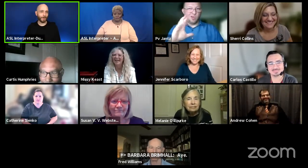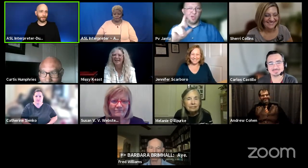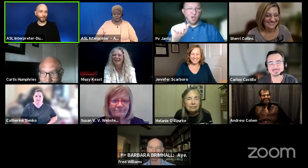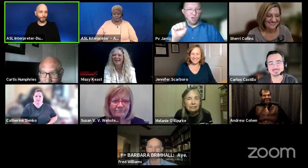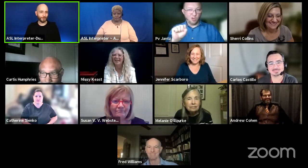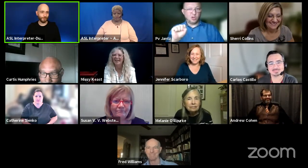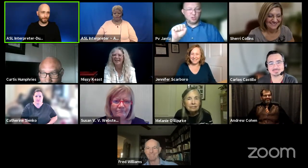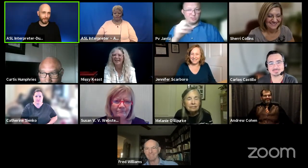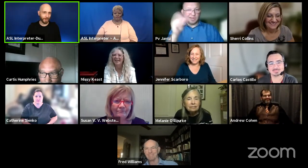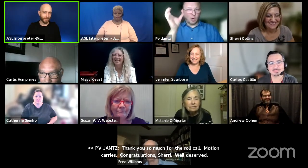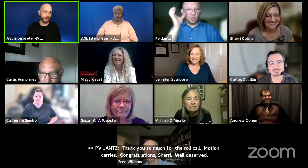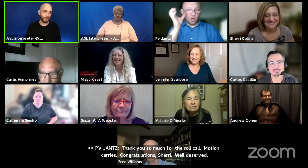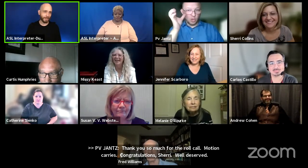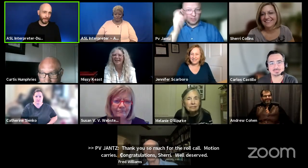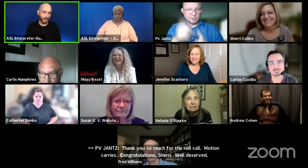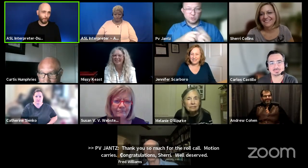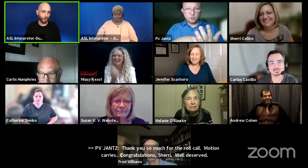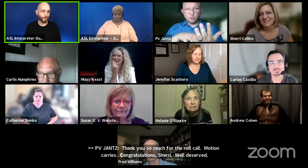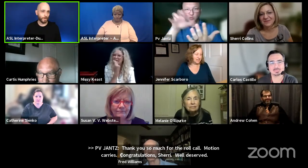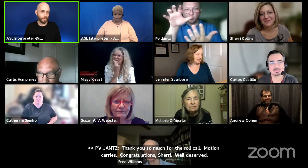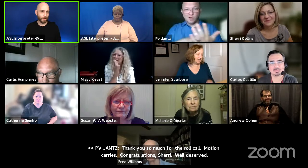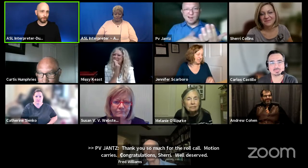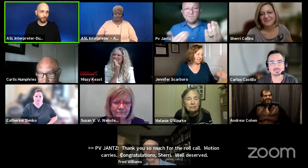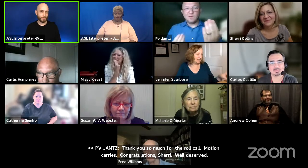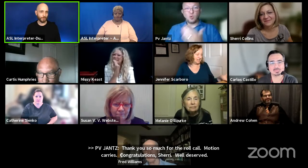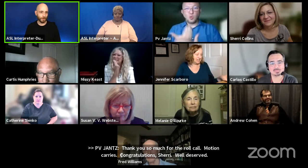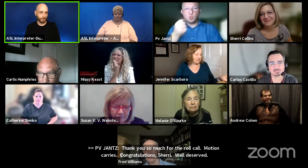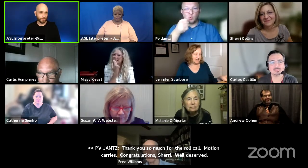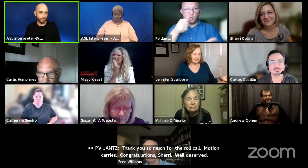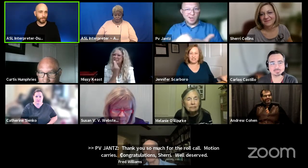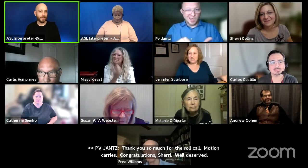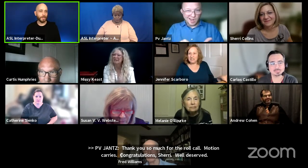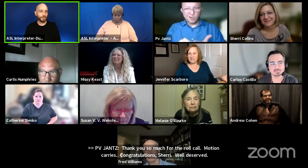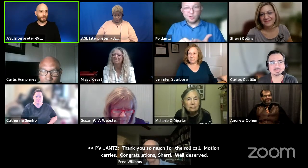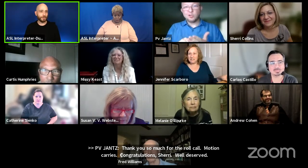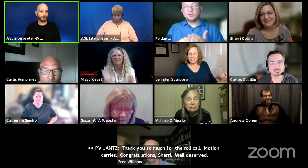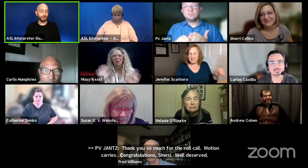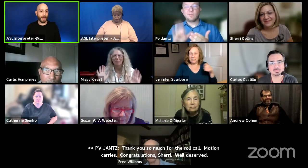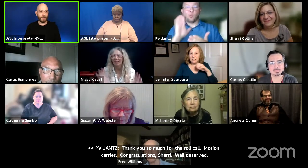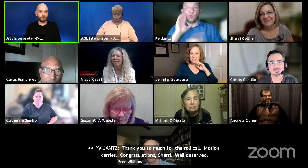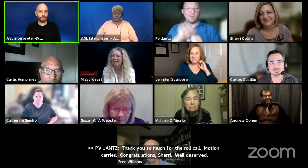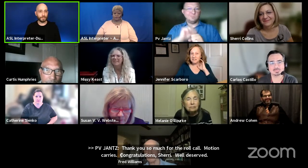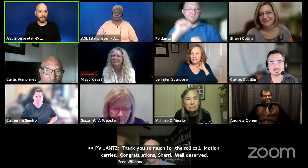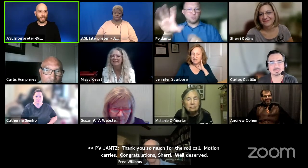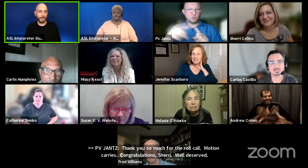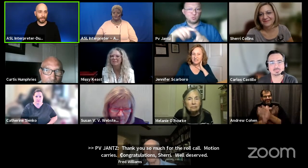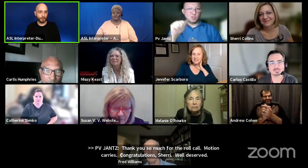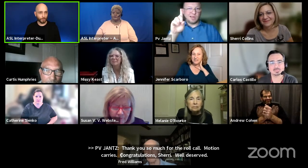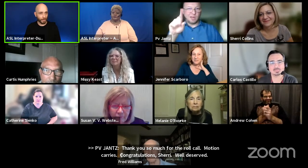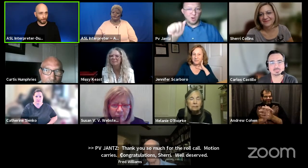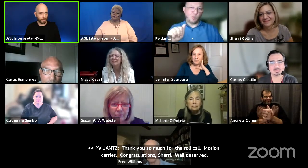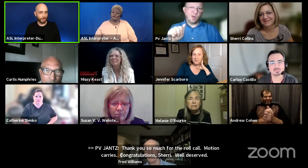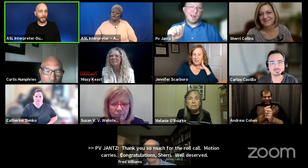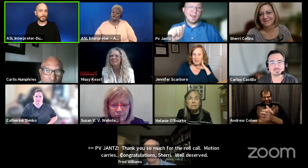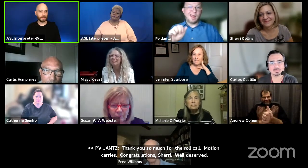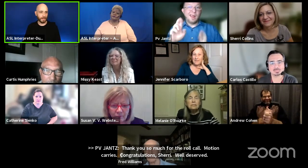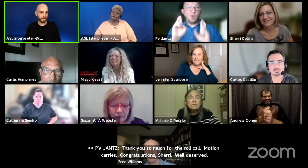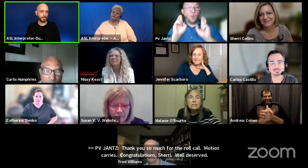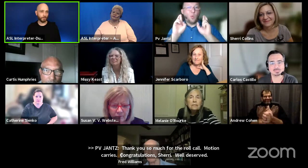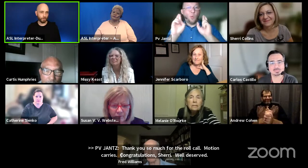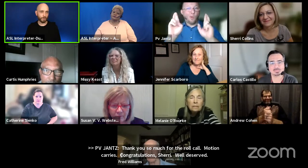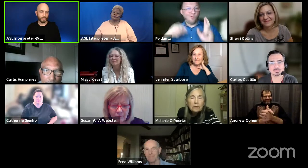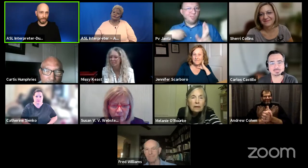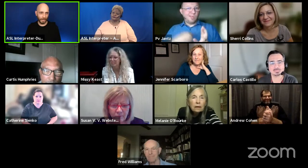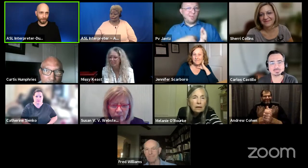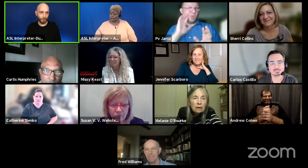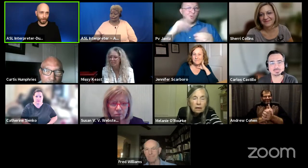Now, what I'm going to do from here is I will work with Carlos and Curtis to draft a new letter and get that